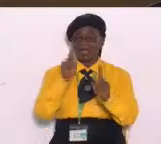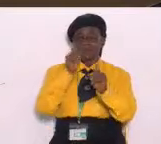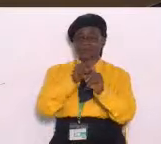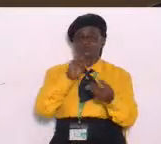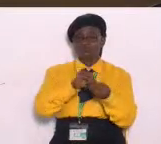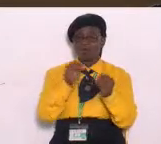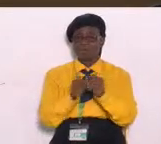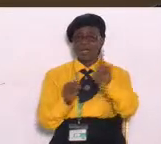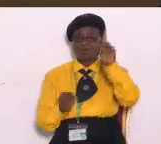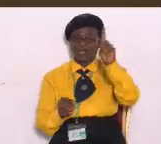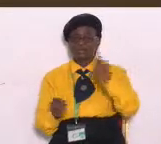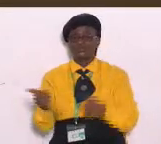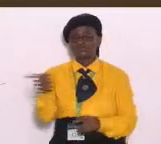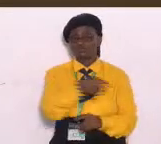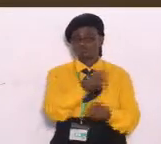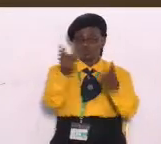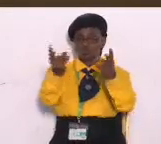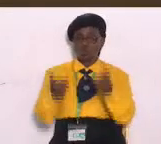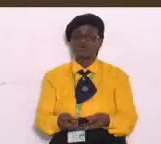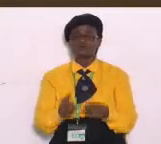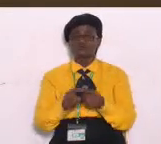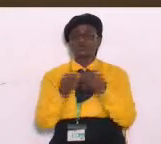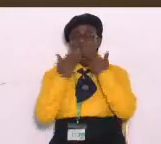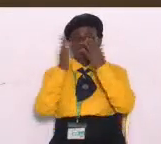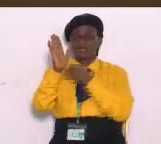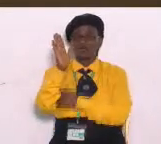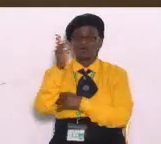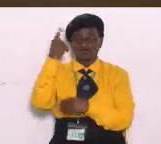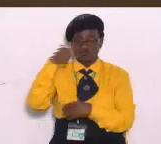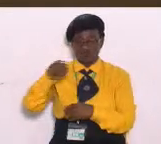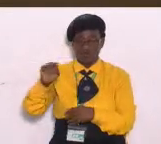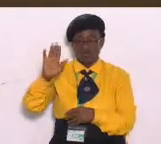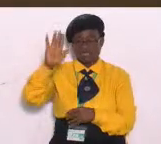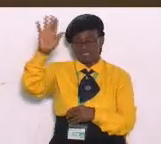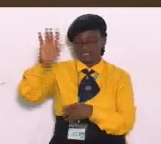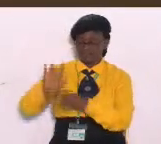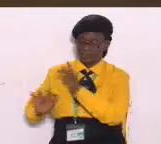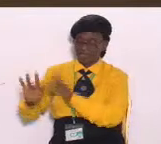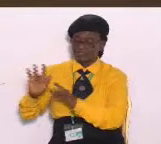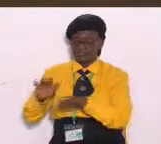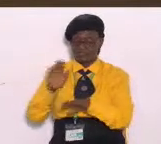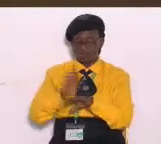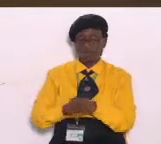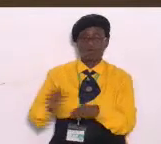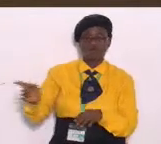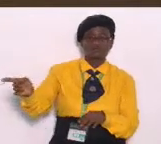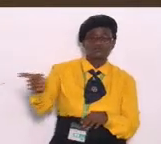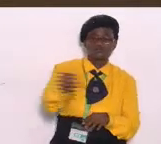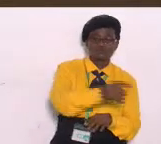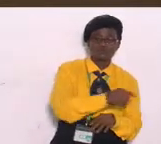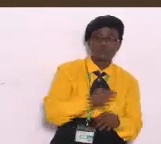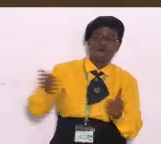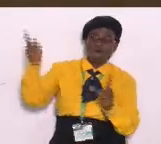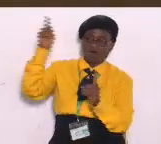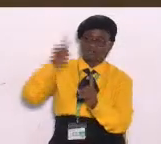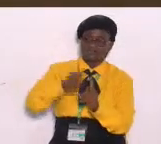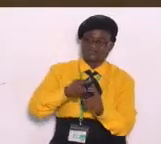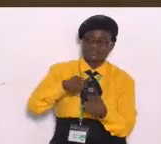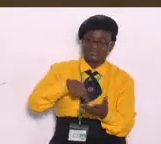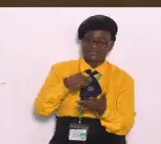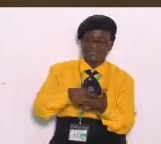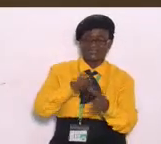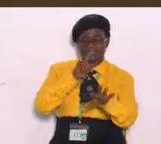one, you want to thank God for his mercies on you up to this moment.